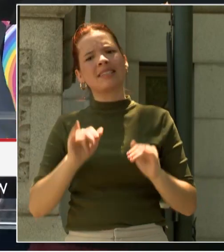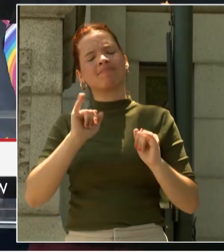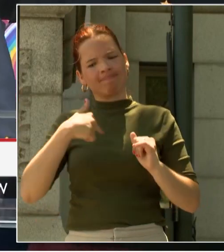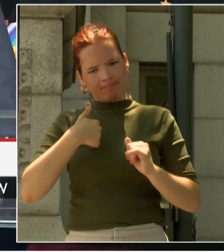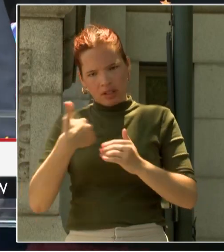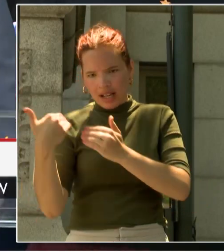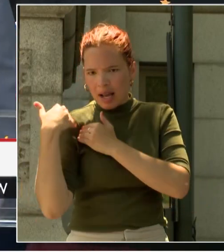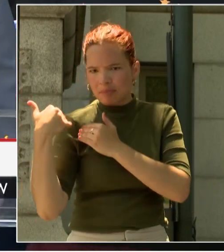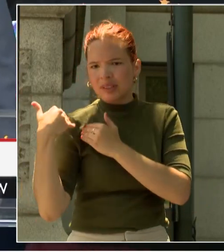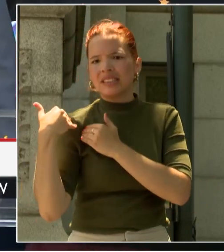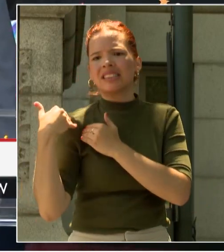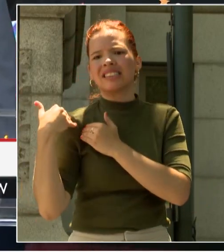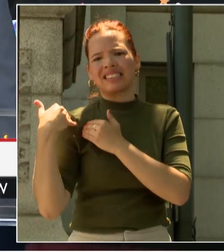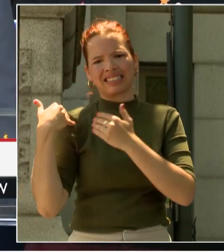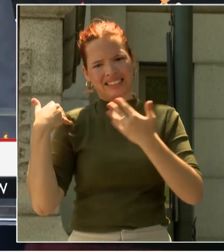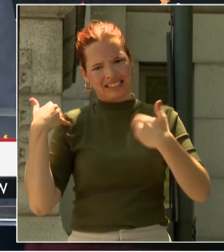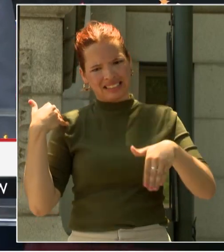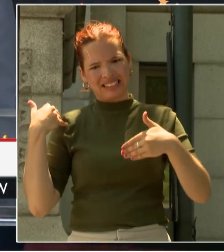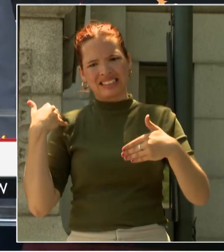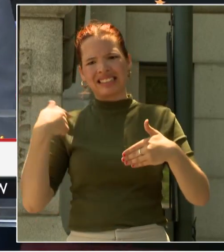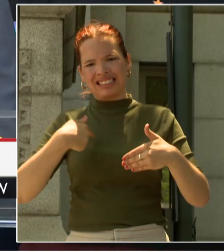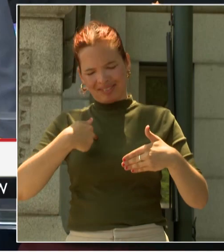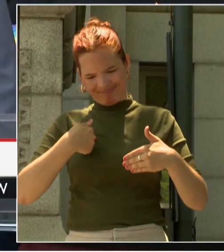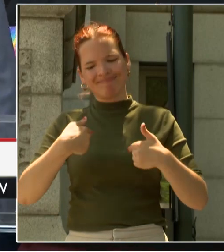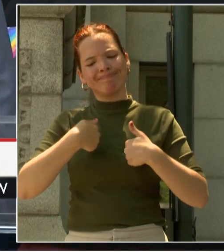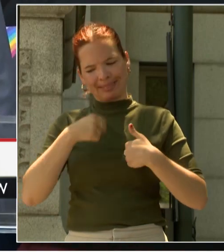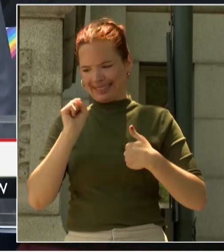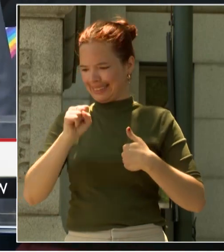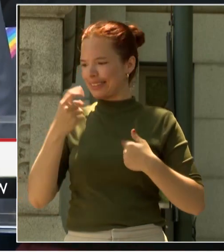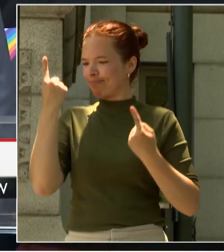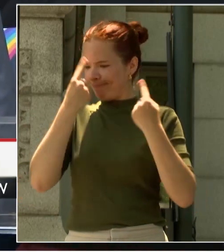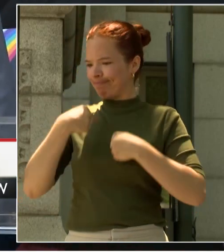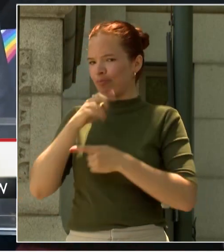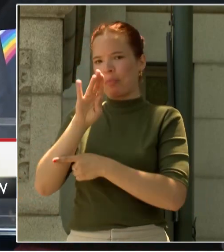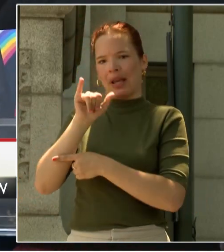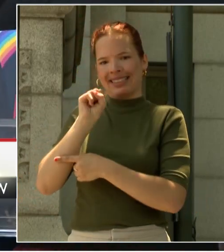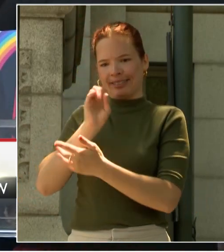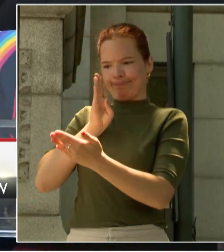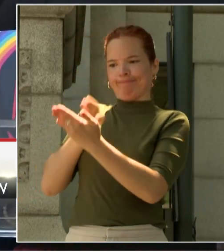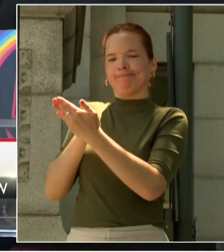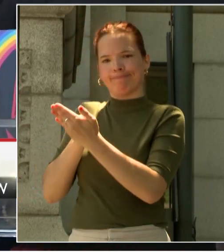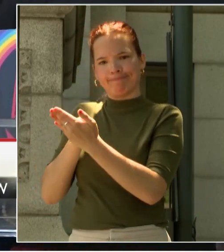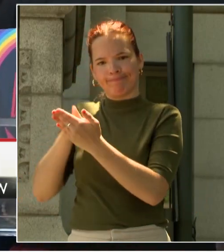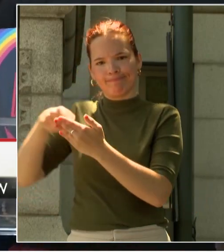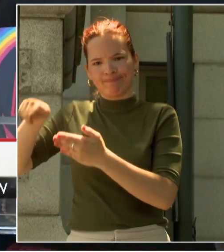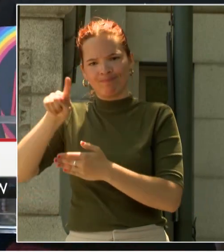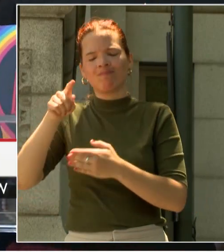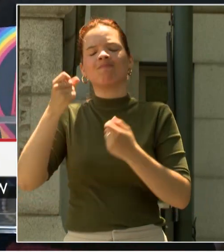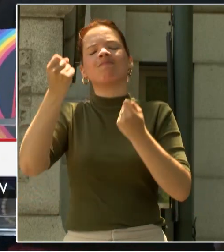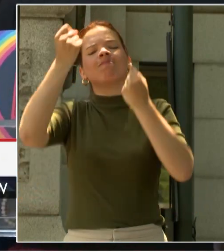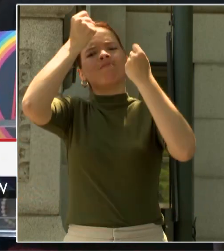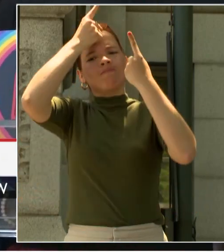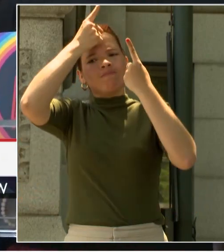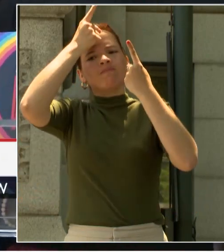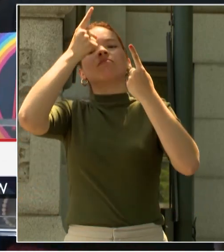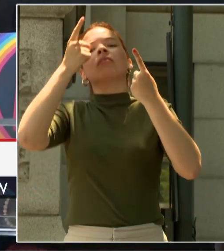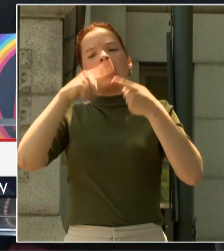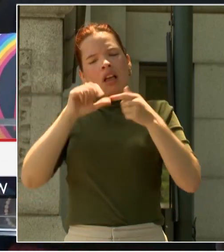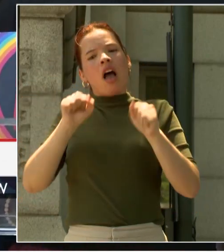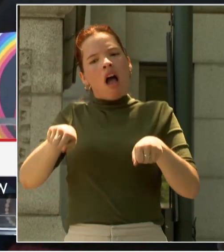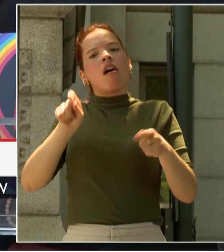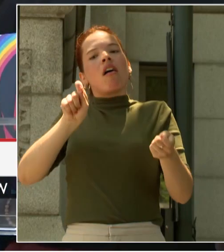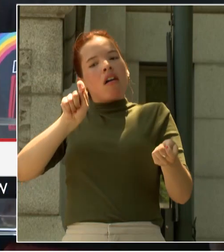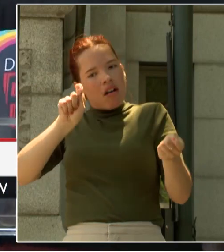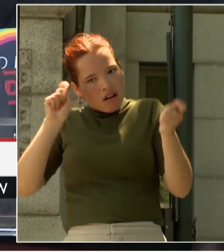own biases. And it's only through that kind of introspection and self-awareness that we can truly, truly change, all of us, as